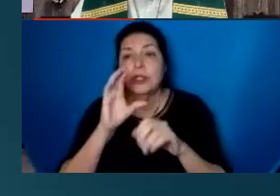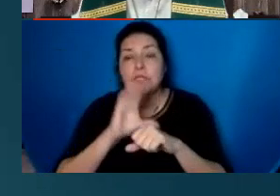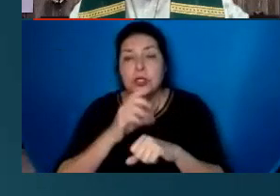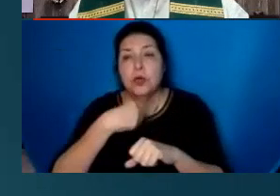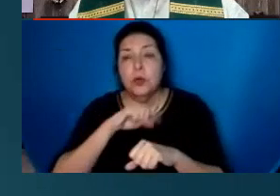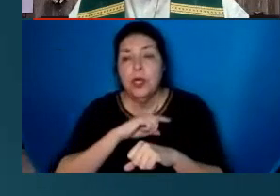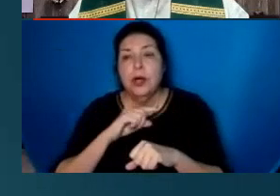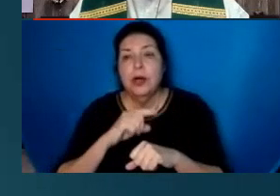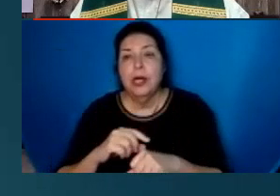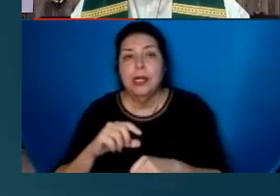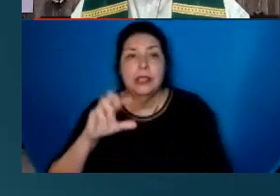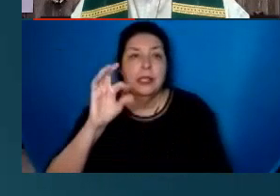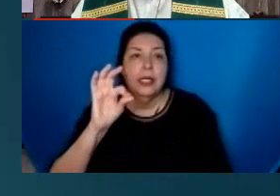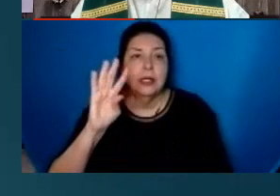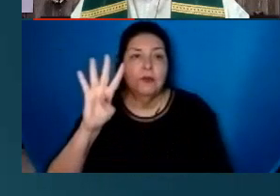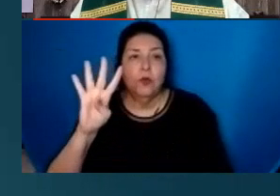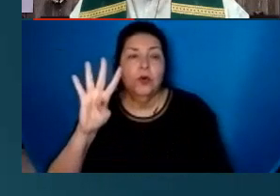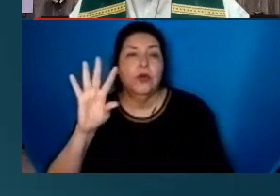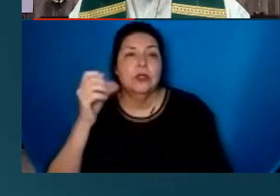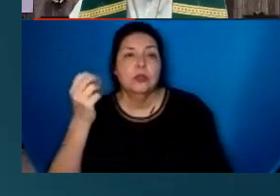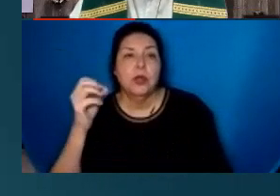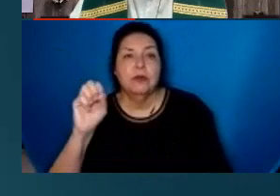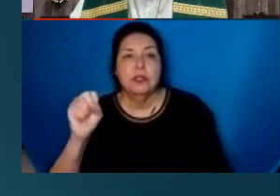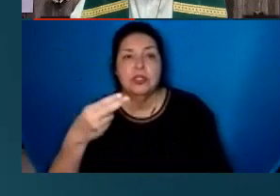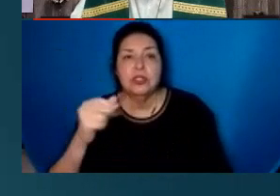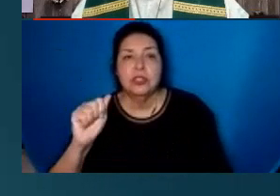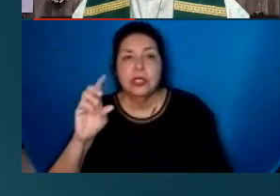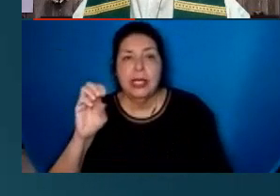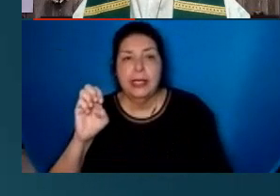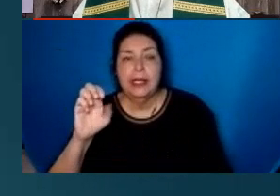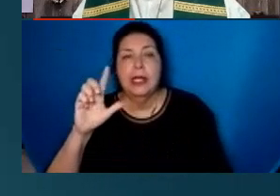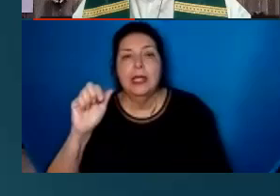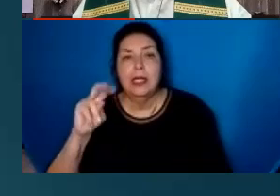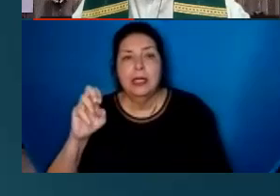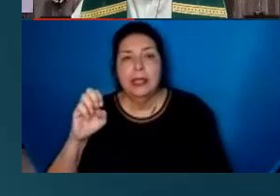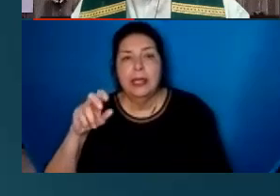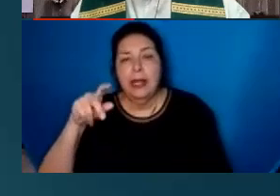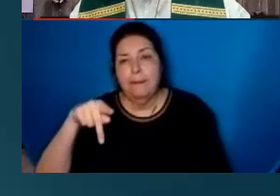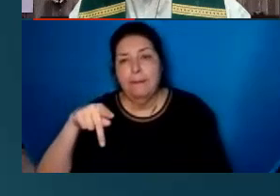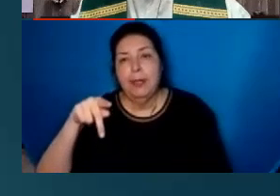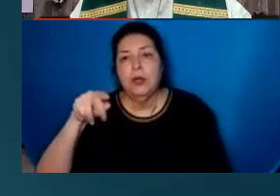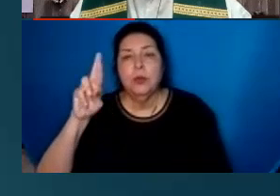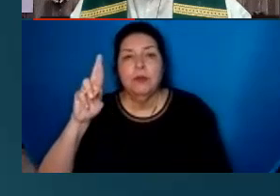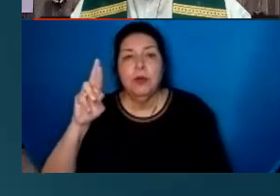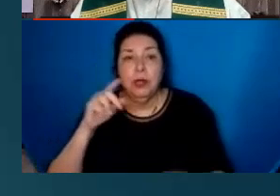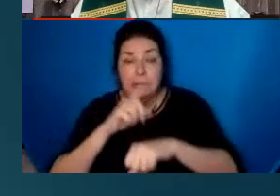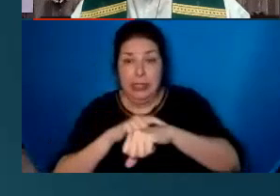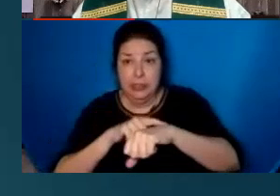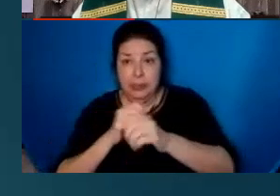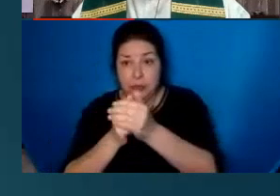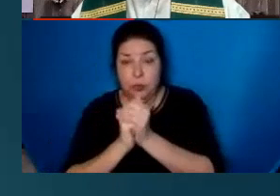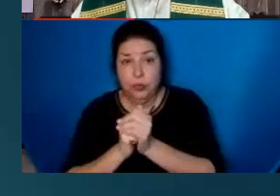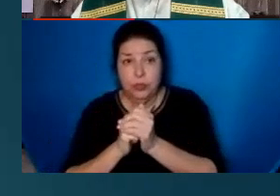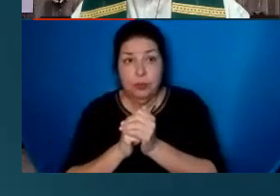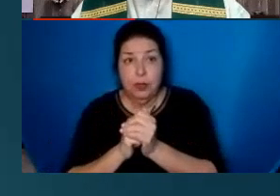at 9412 on Shade Lane in Pico Rivera. Our worship times are at 9 a.m. and 11. Our 11